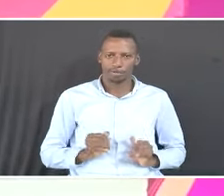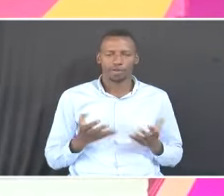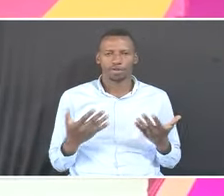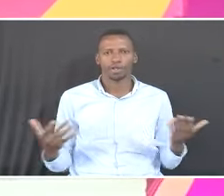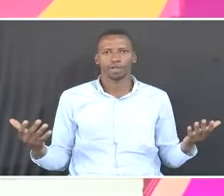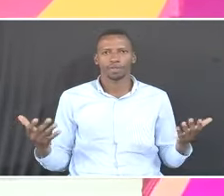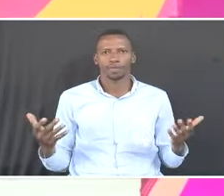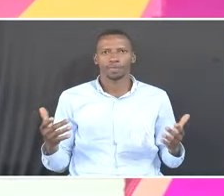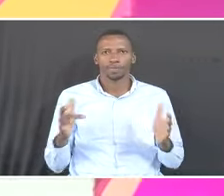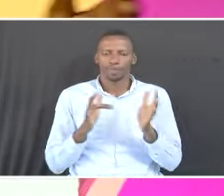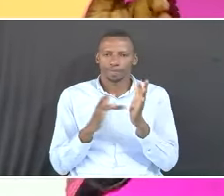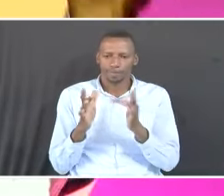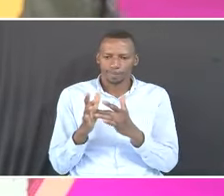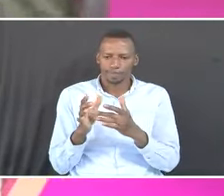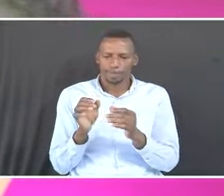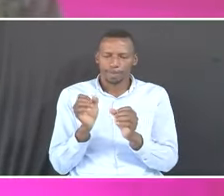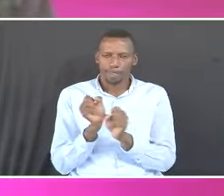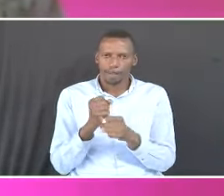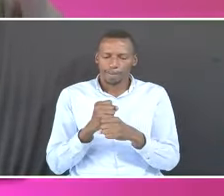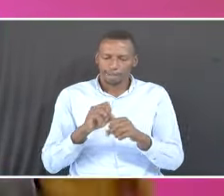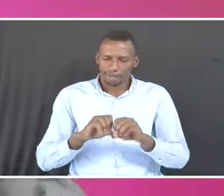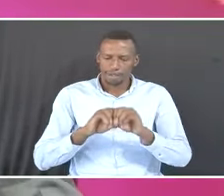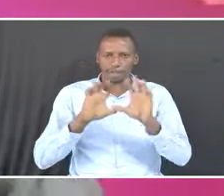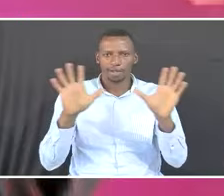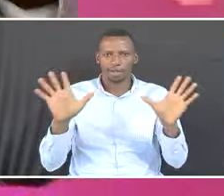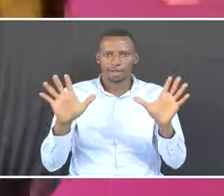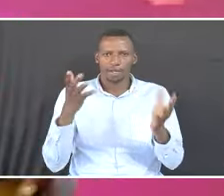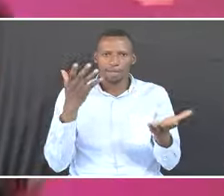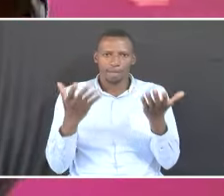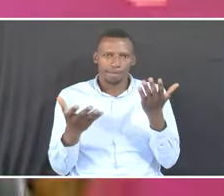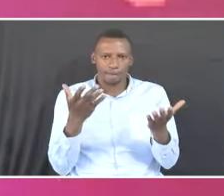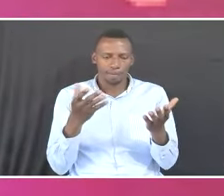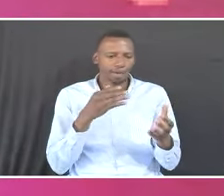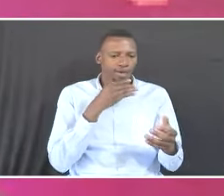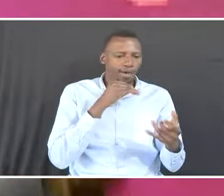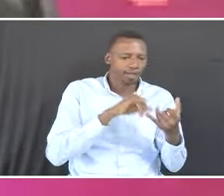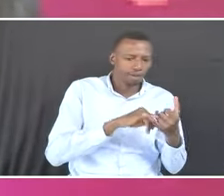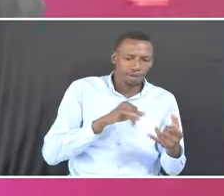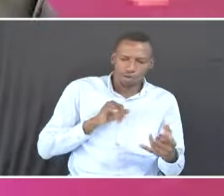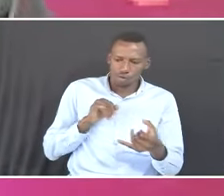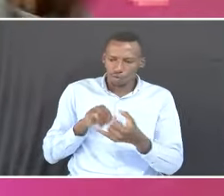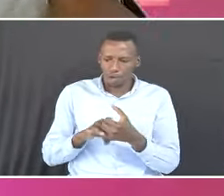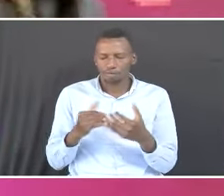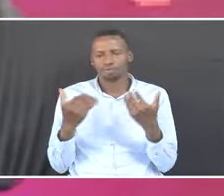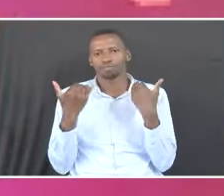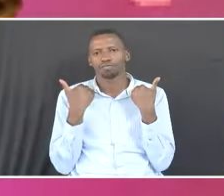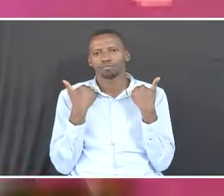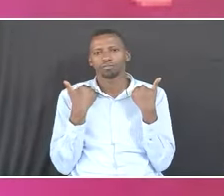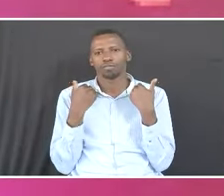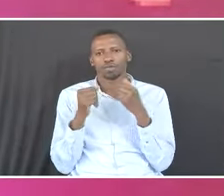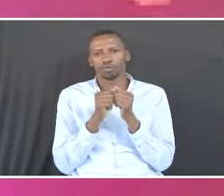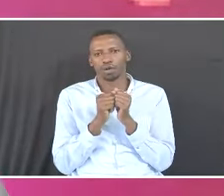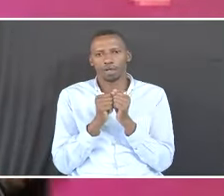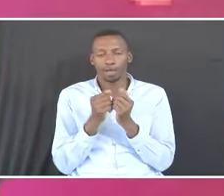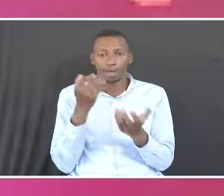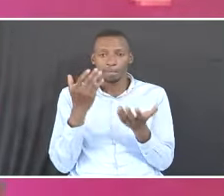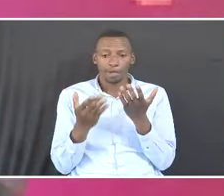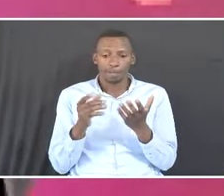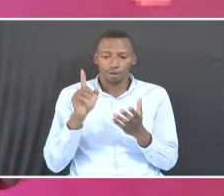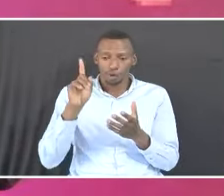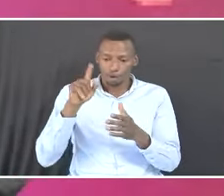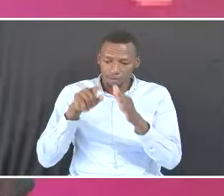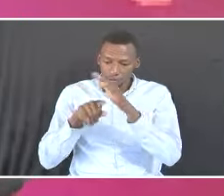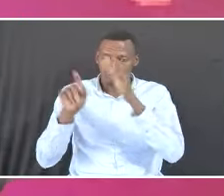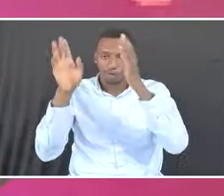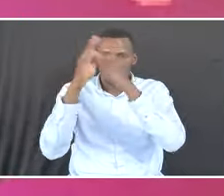made it very clear. Two people will be sleeping in one bed, a man and a wife. One will go, another one will remain. It means